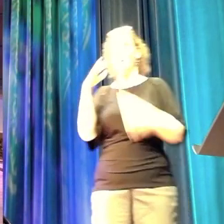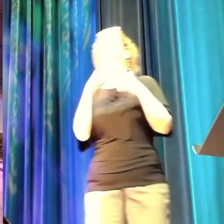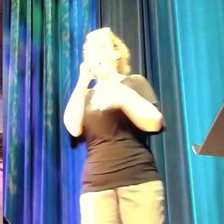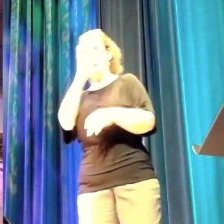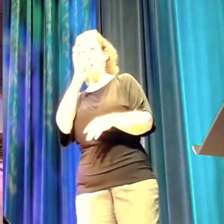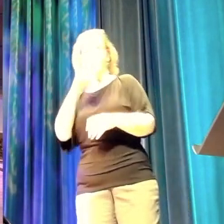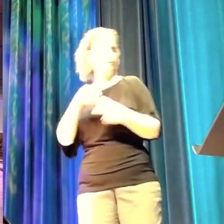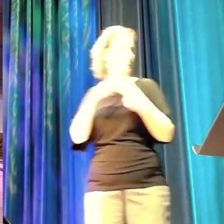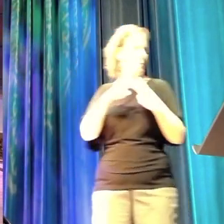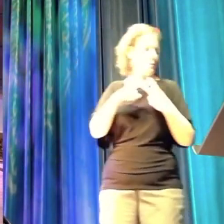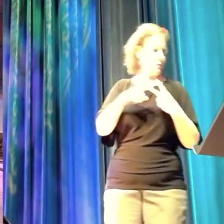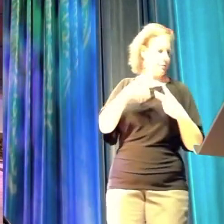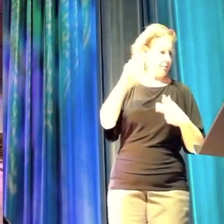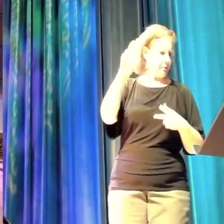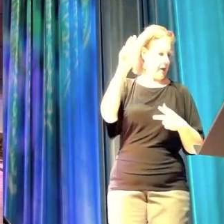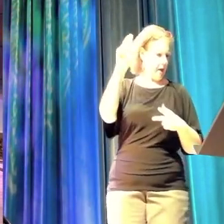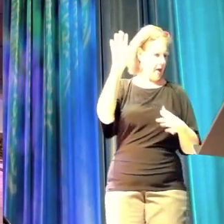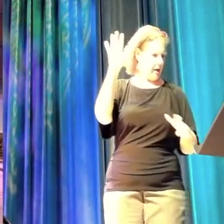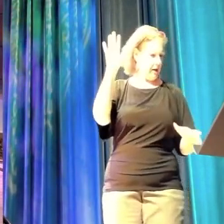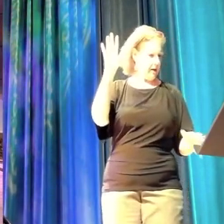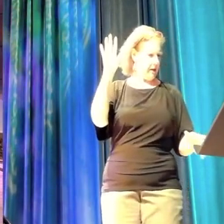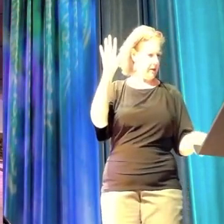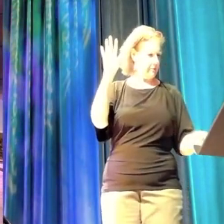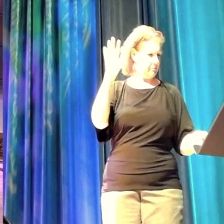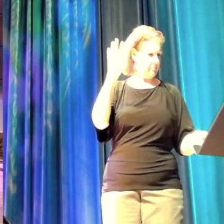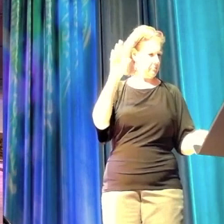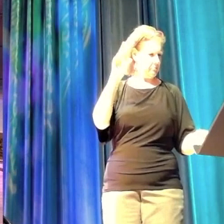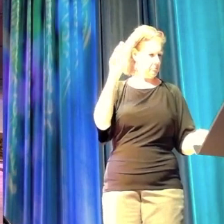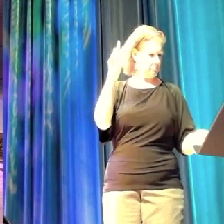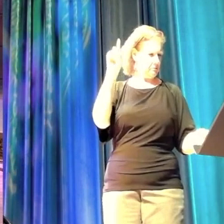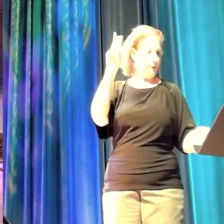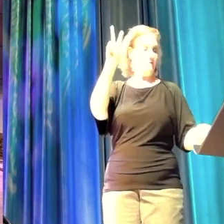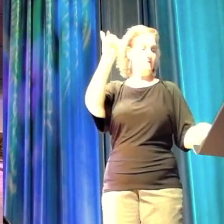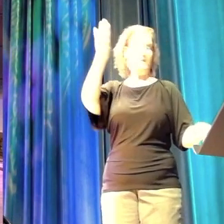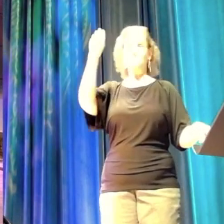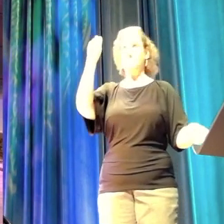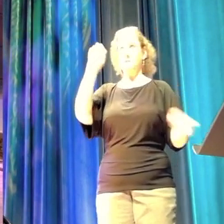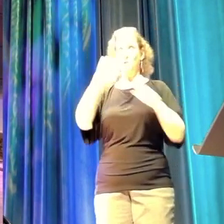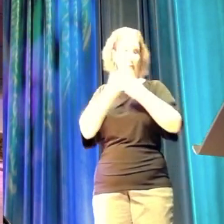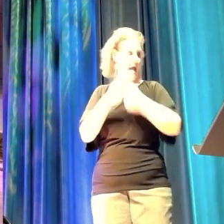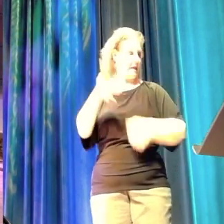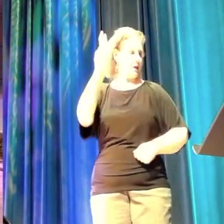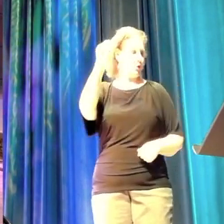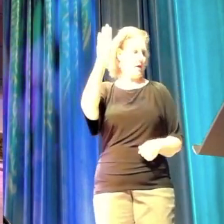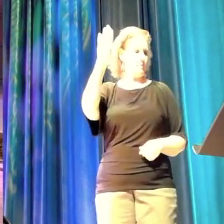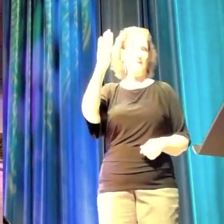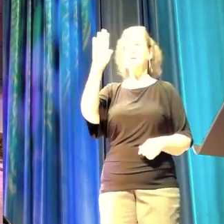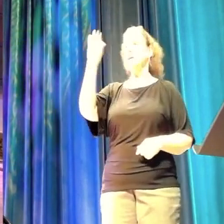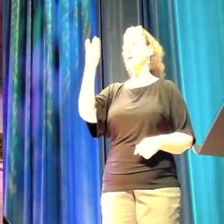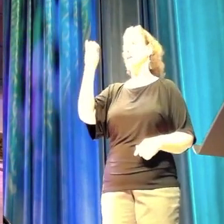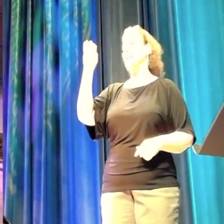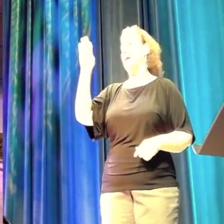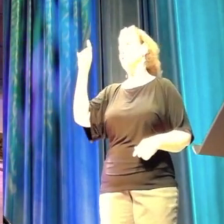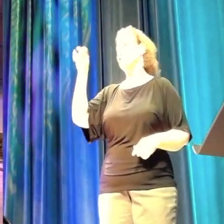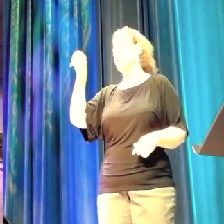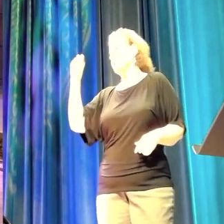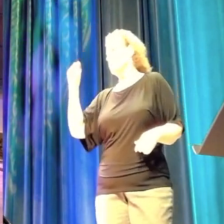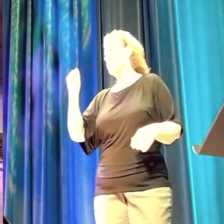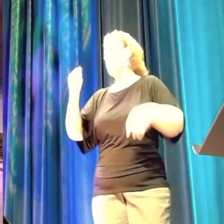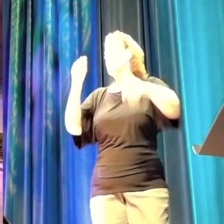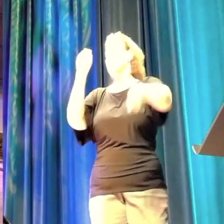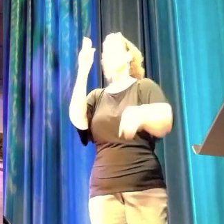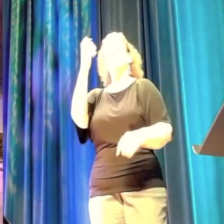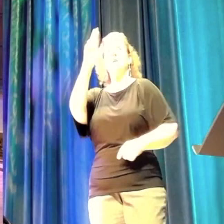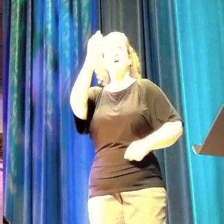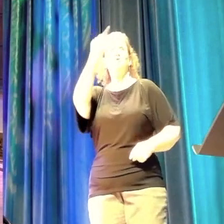Vids Society, Visually Impaired and Blind Society, UAB Connection, Dr. Steve